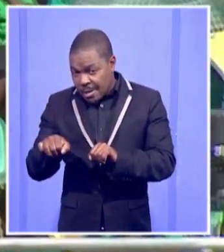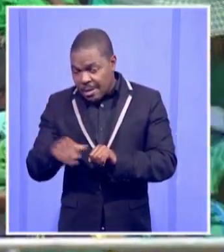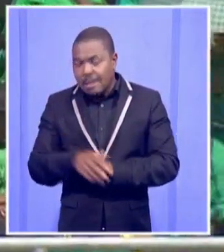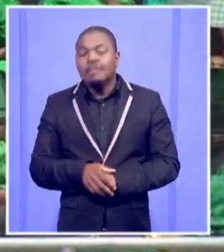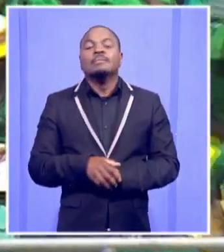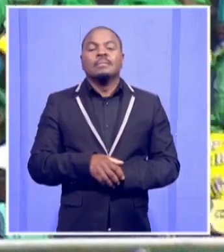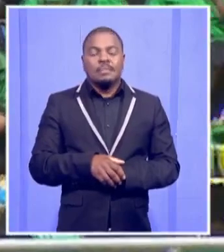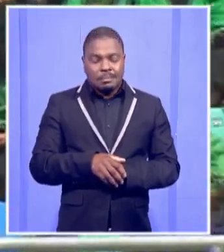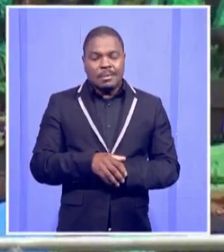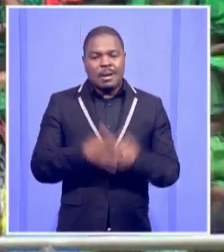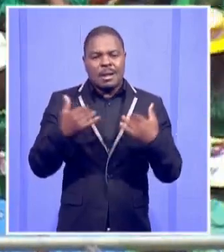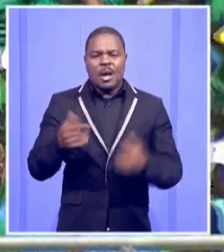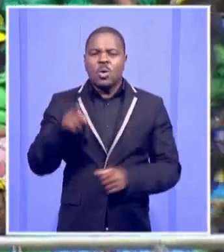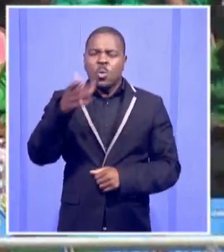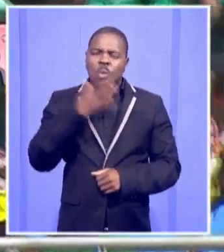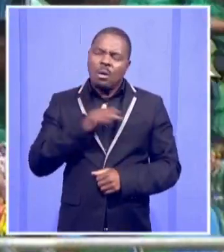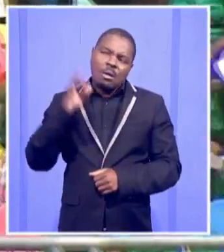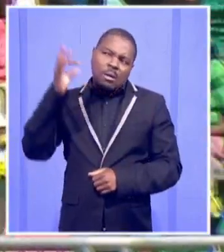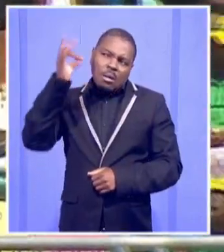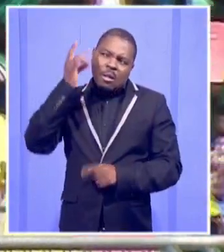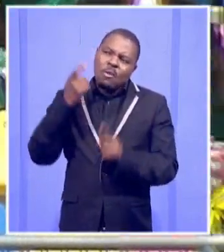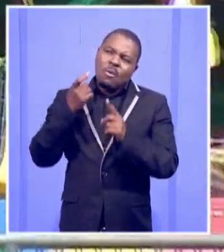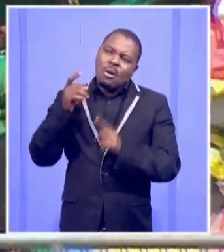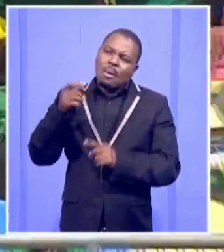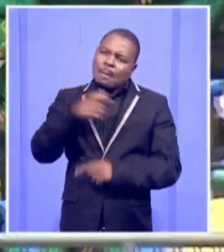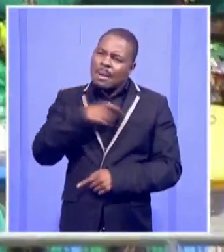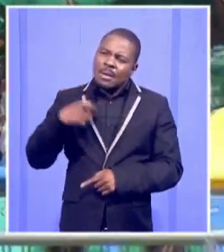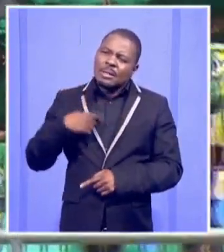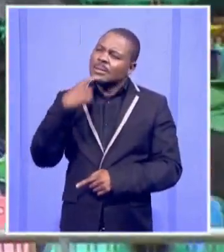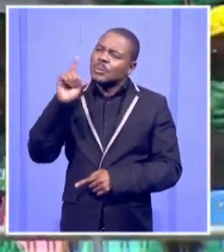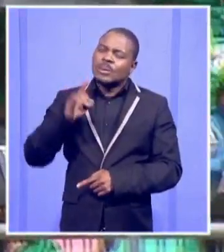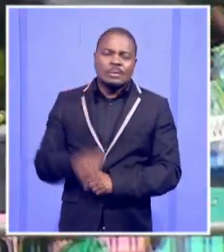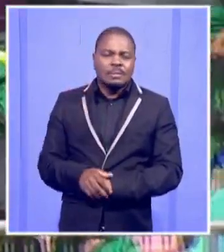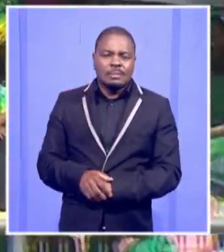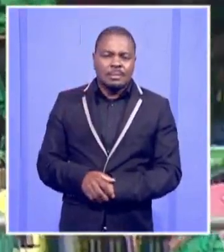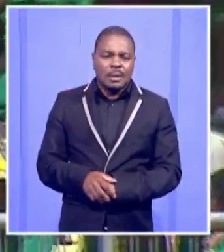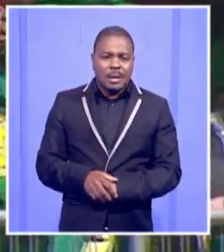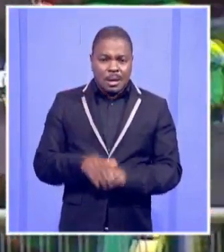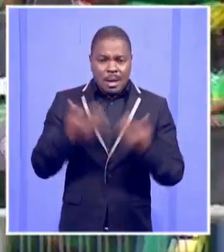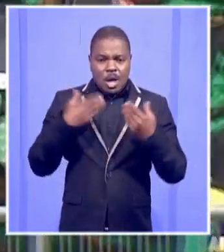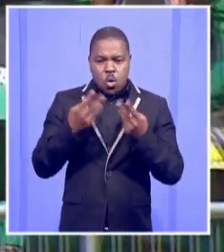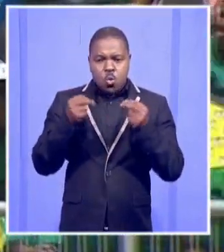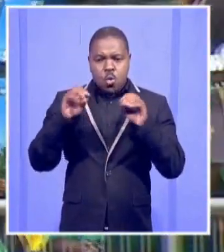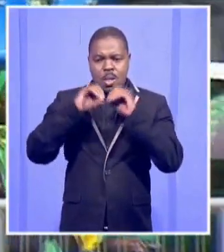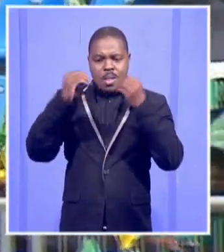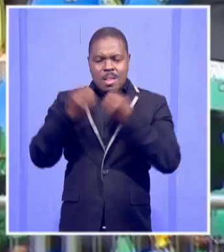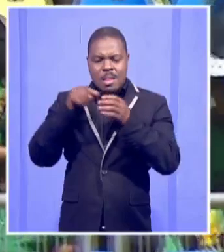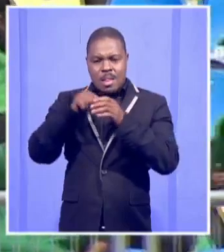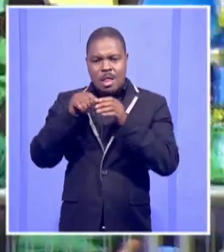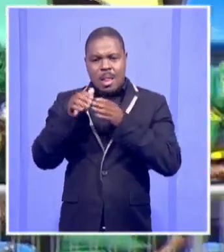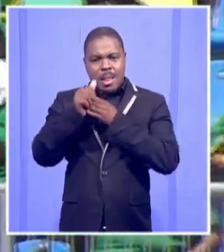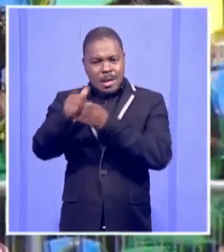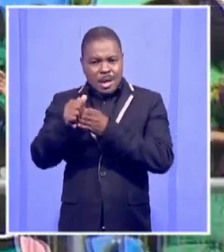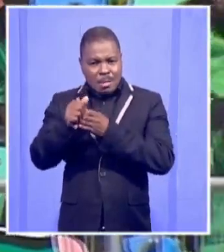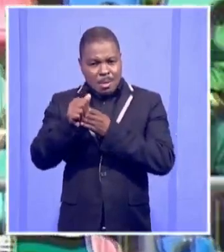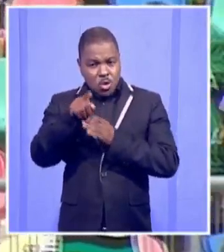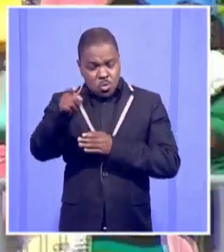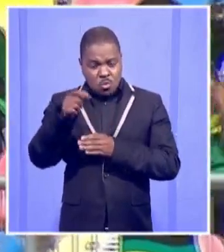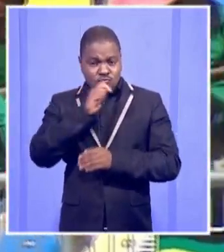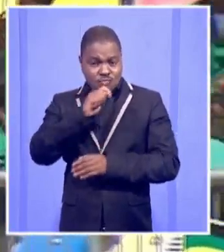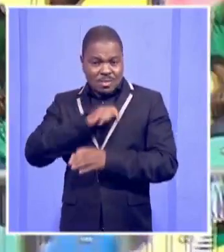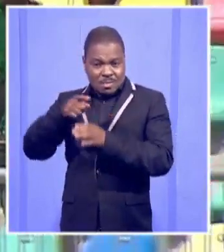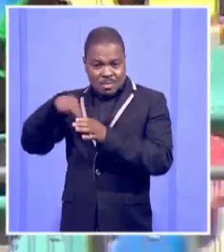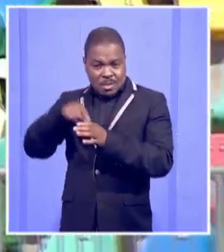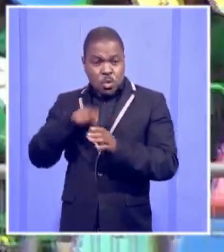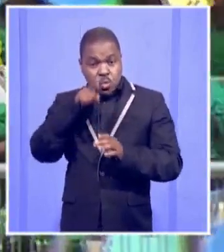Also, what are you expecting to hear from the president, and are you happy with this new leadership collective? Do you think that this leadership collective will